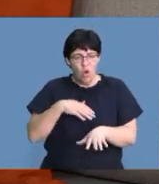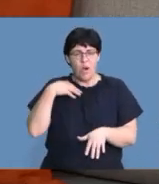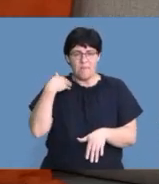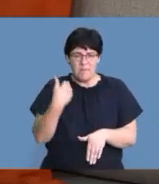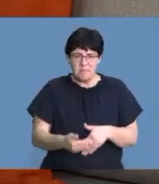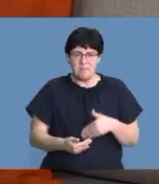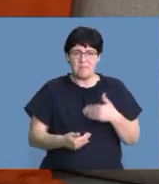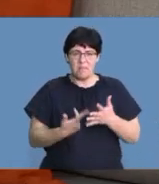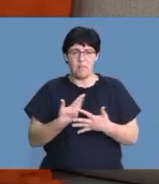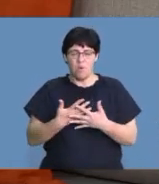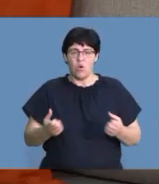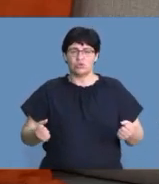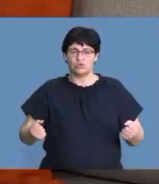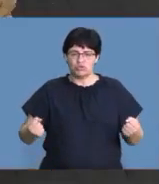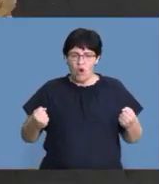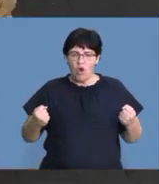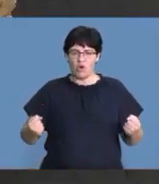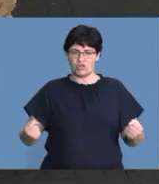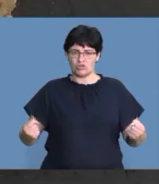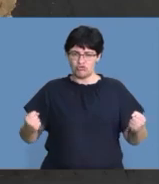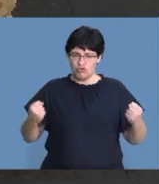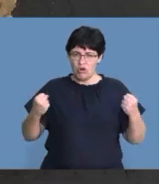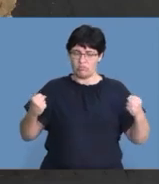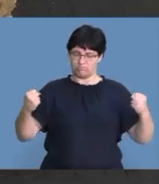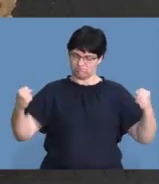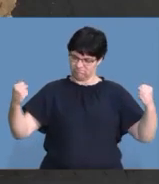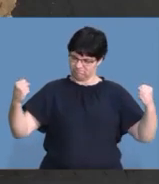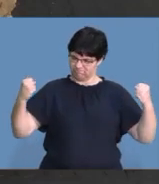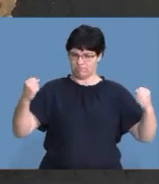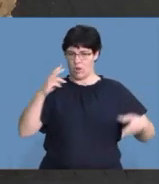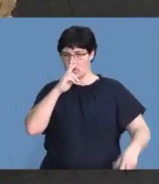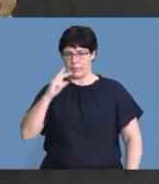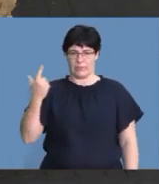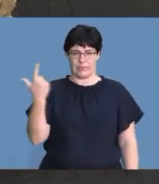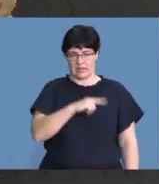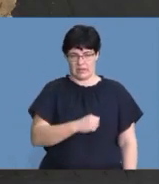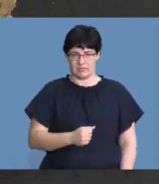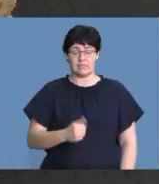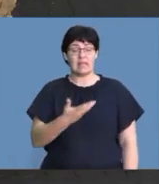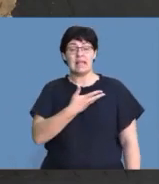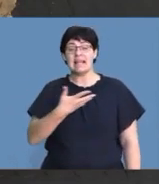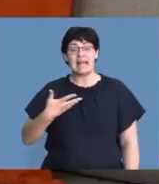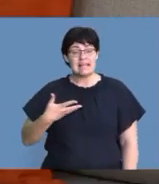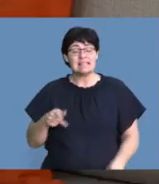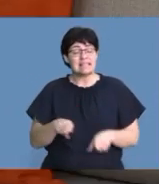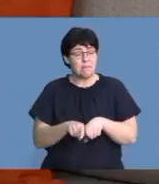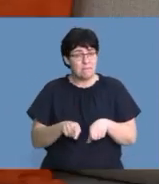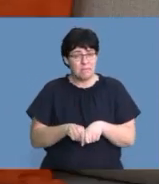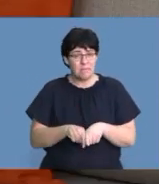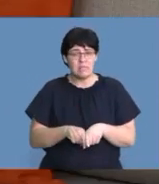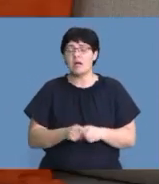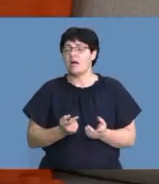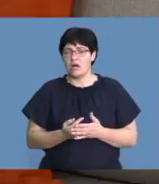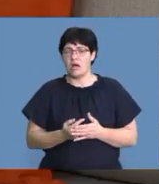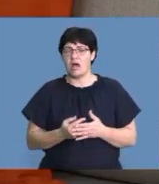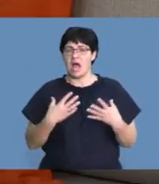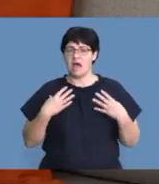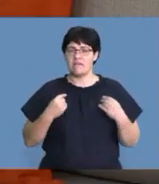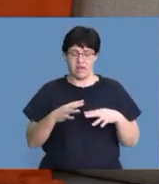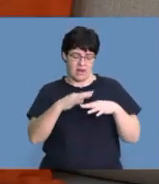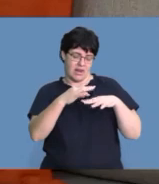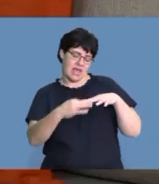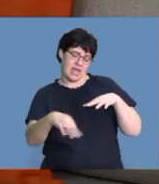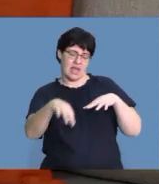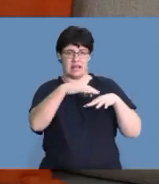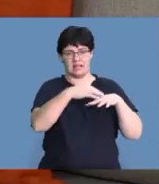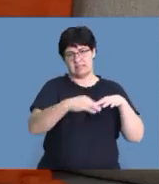build the muscles up so that you can strengthen them and look buff. Ladies, it's time over time. You are